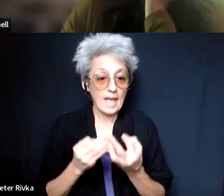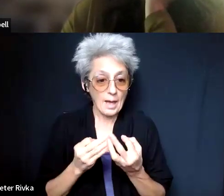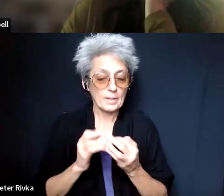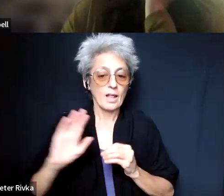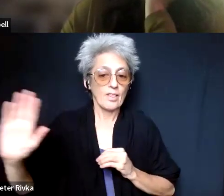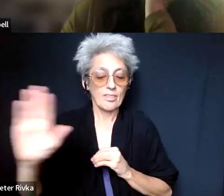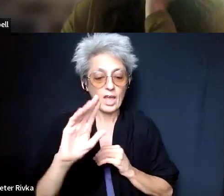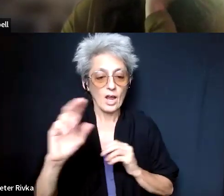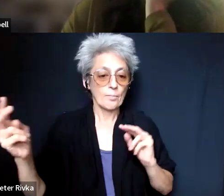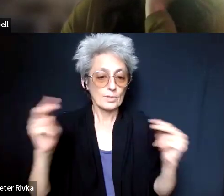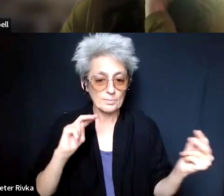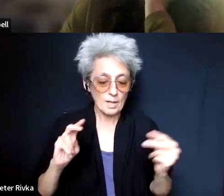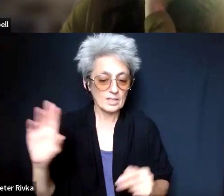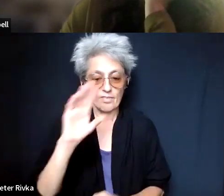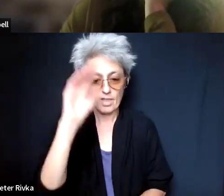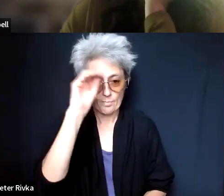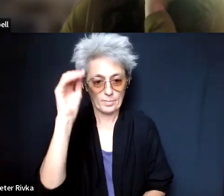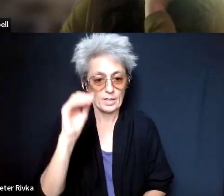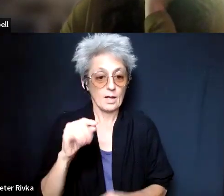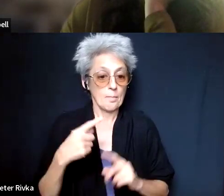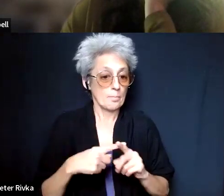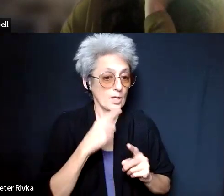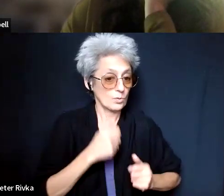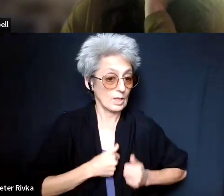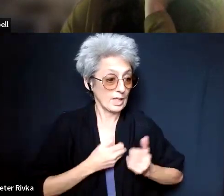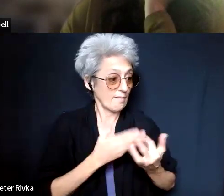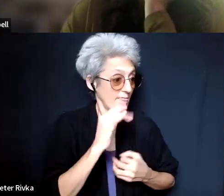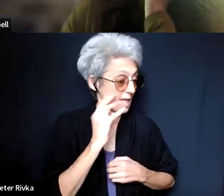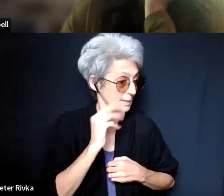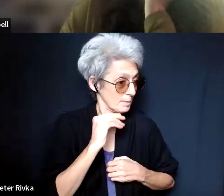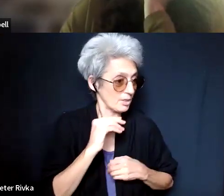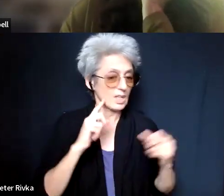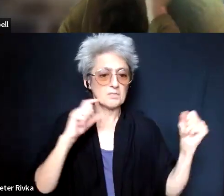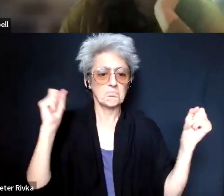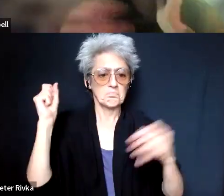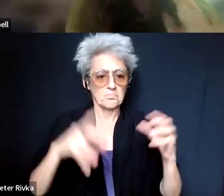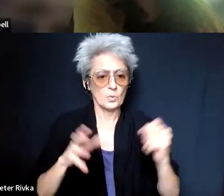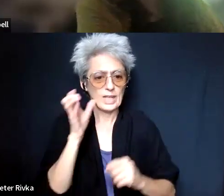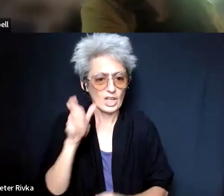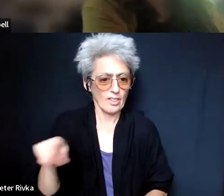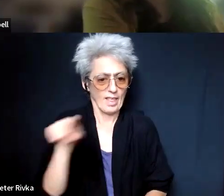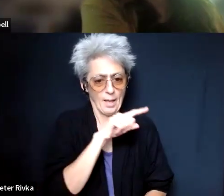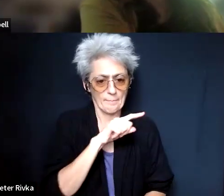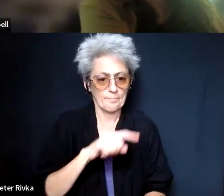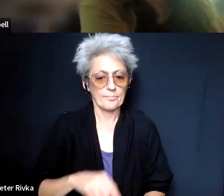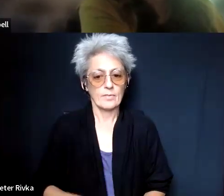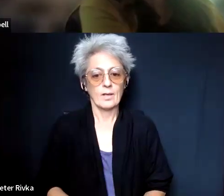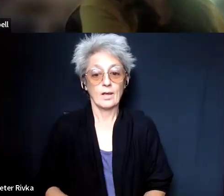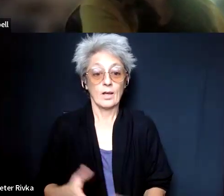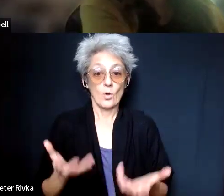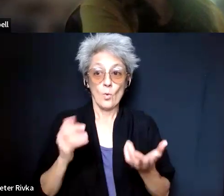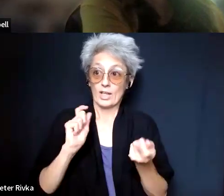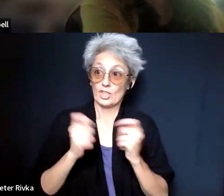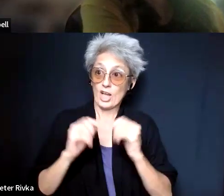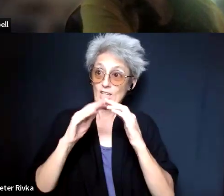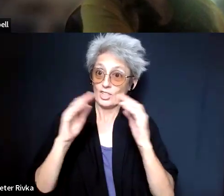with lived experience were heard, and that as we talk about changing a system, we don't want to change a system for the